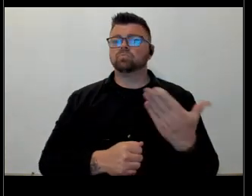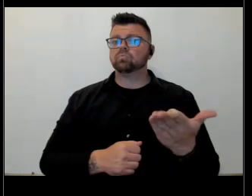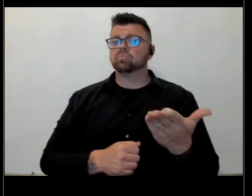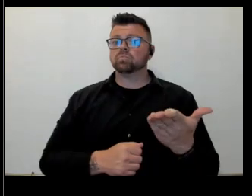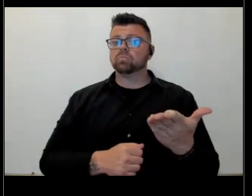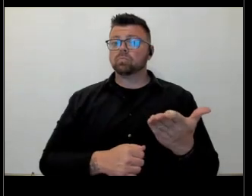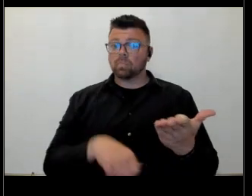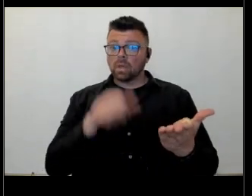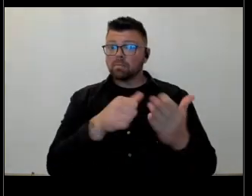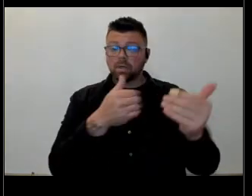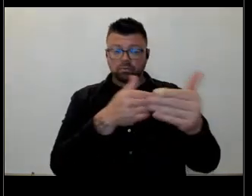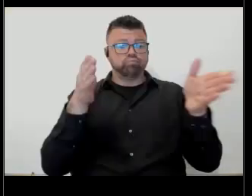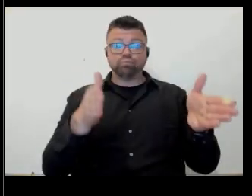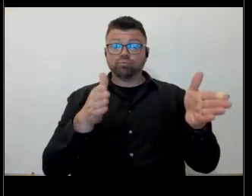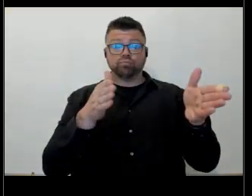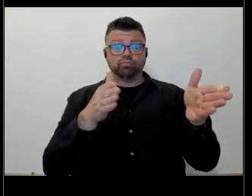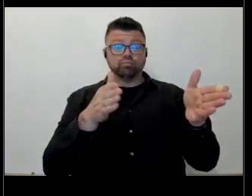Mailboxes.